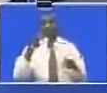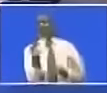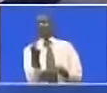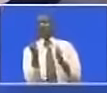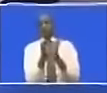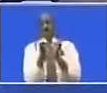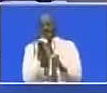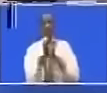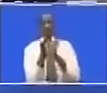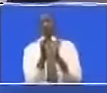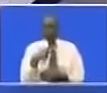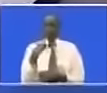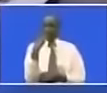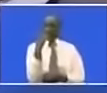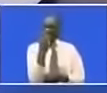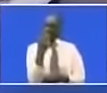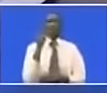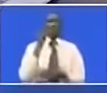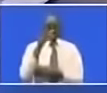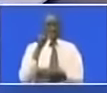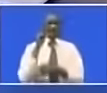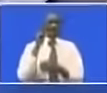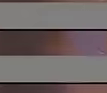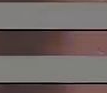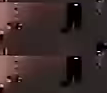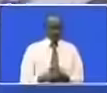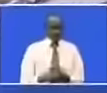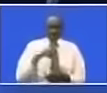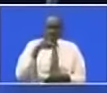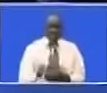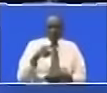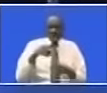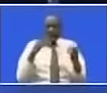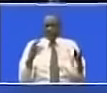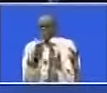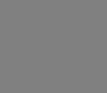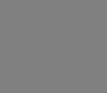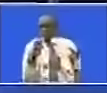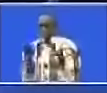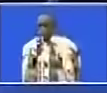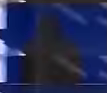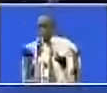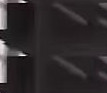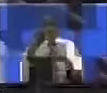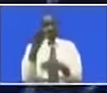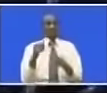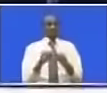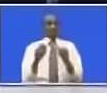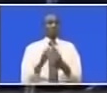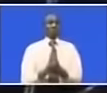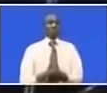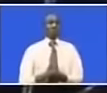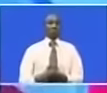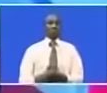with Kenya nearly 1.5 years before the due date, there is no telling how far this Eurobond row. Aaron Ocheng,